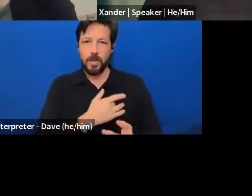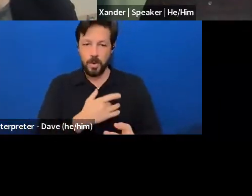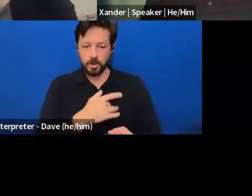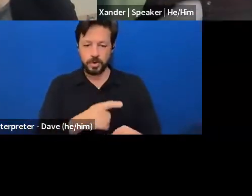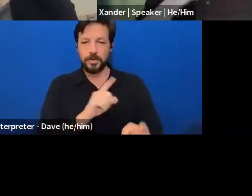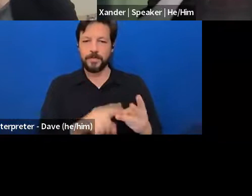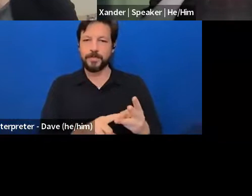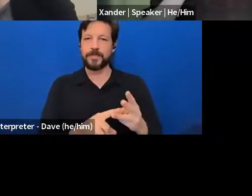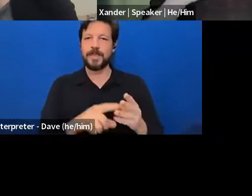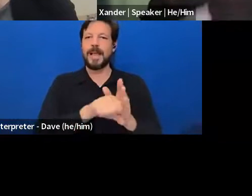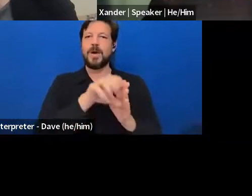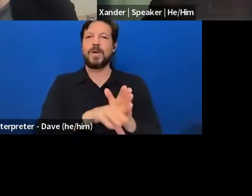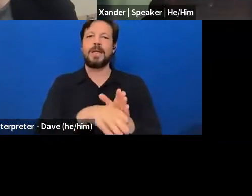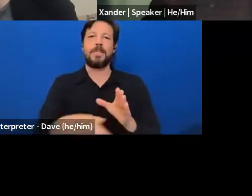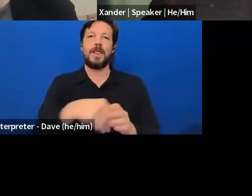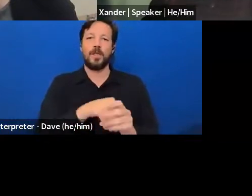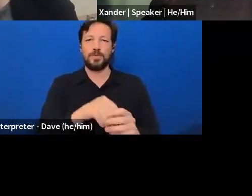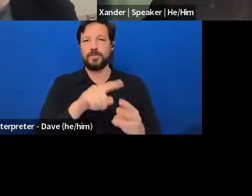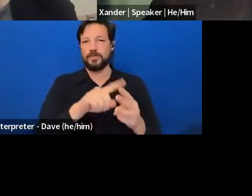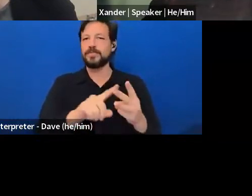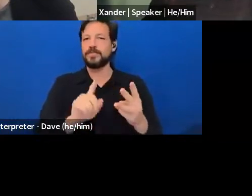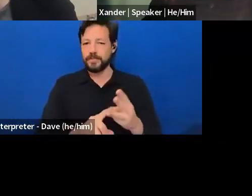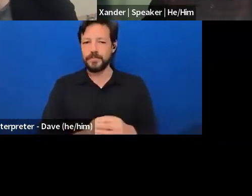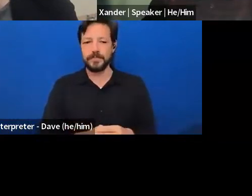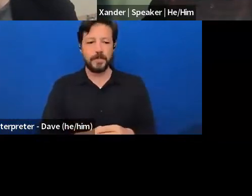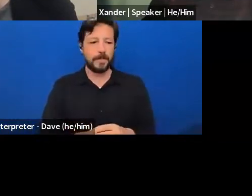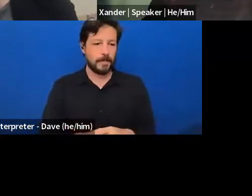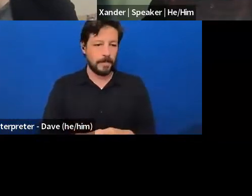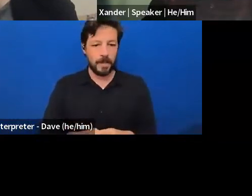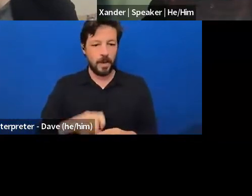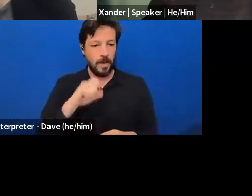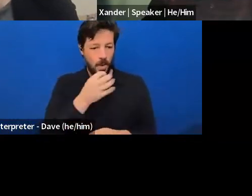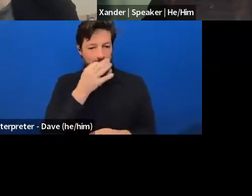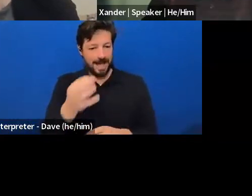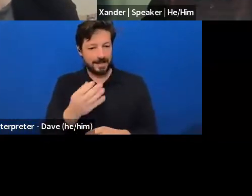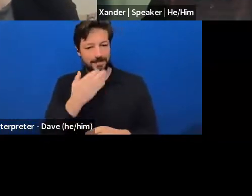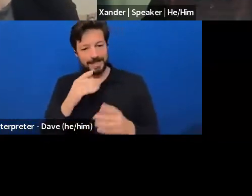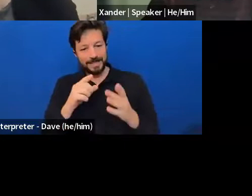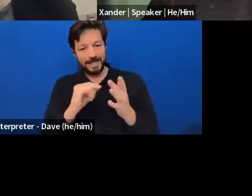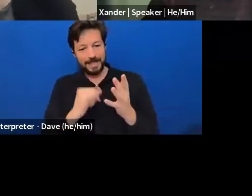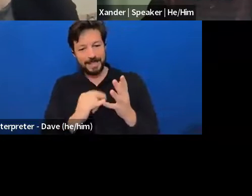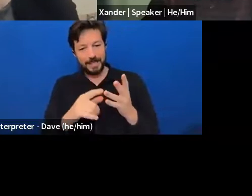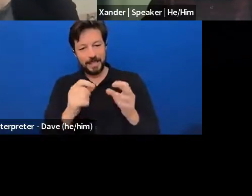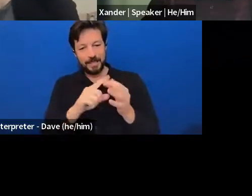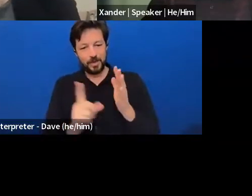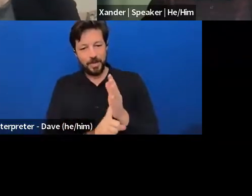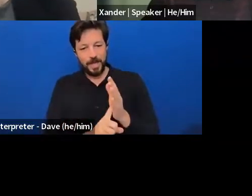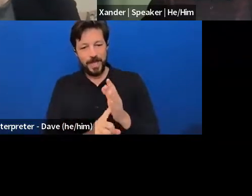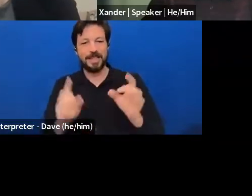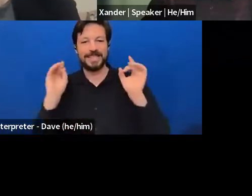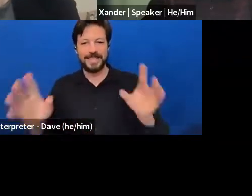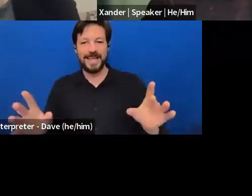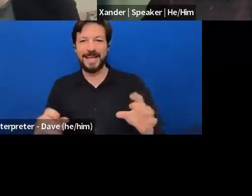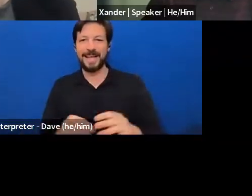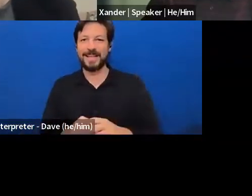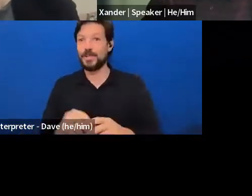curriculum inclusion. So I'm going to ask Isabel to go first, throw Isabel into the deep end.